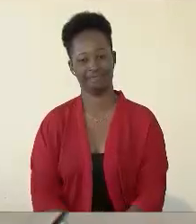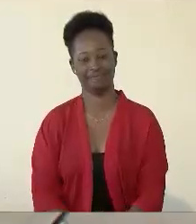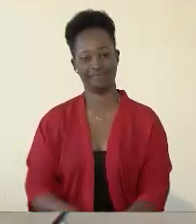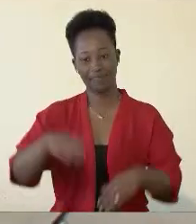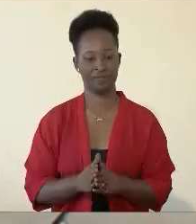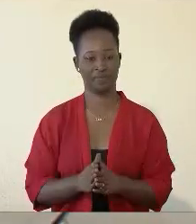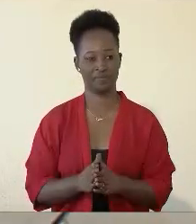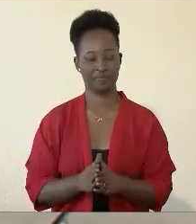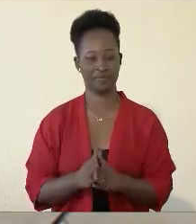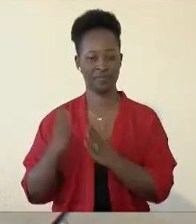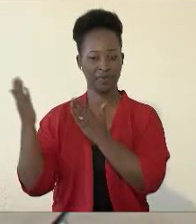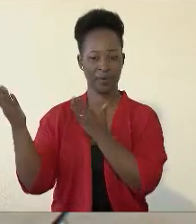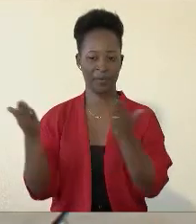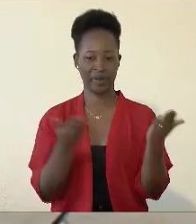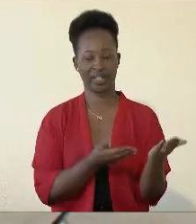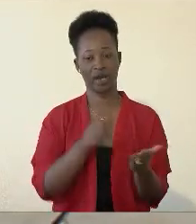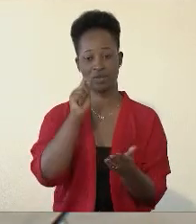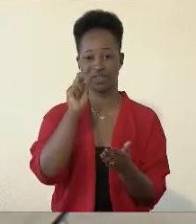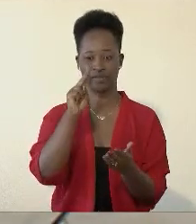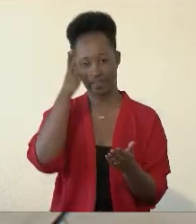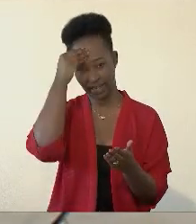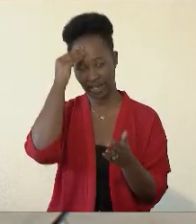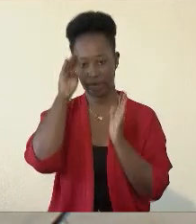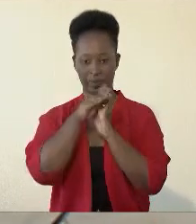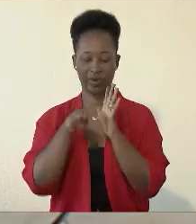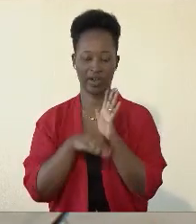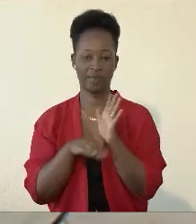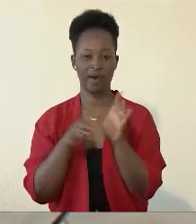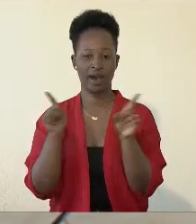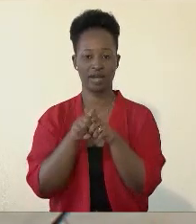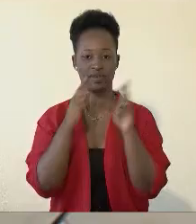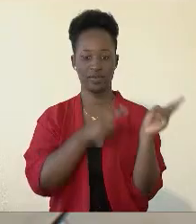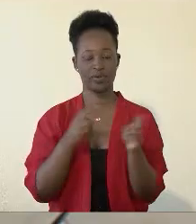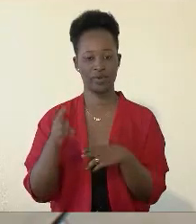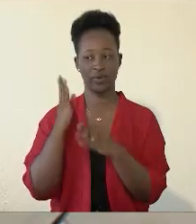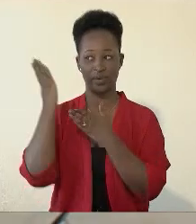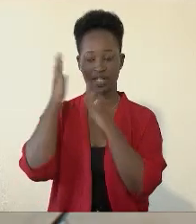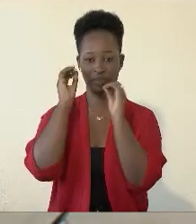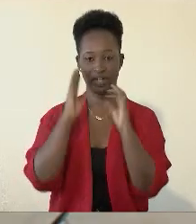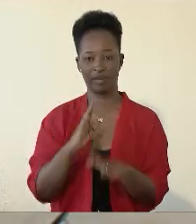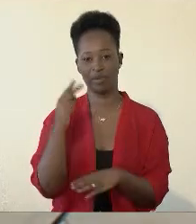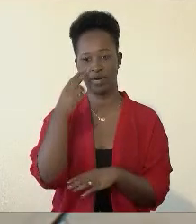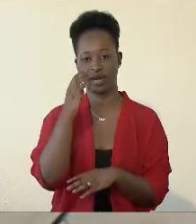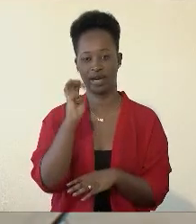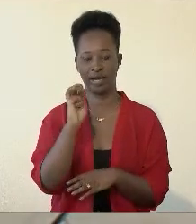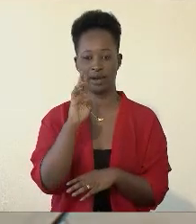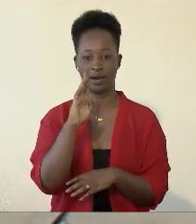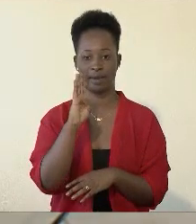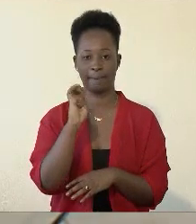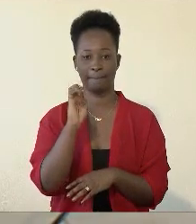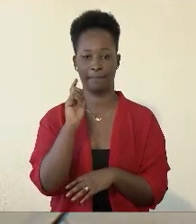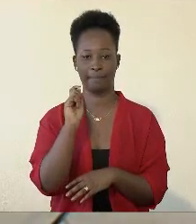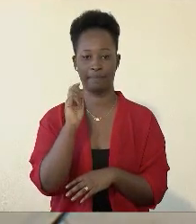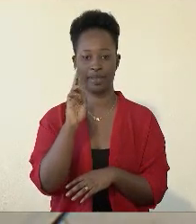Hello students, you're welcome to the TV learning program. As usual, I'm teacher Herbert, who is going to be taking you through